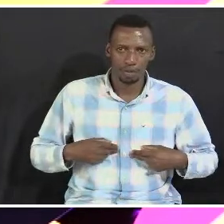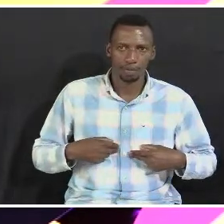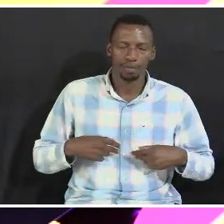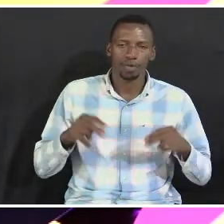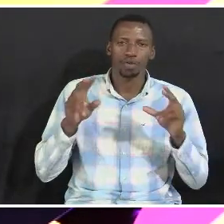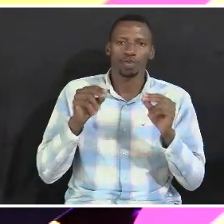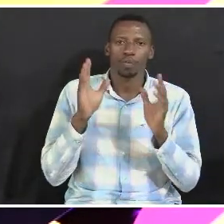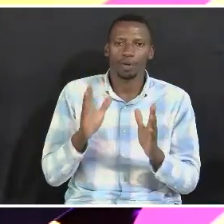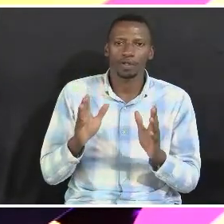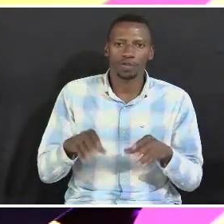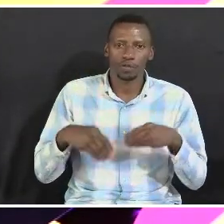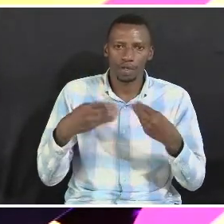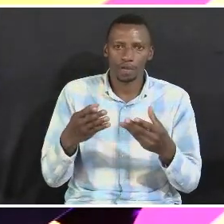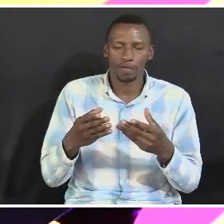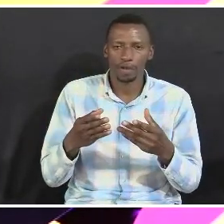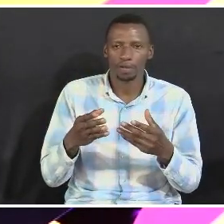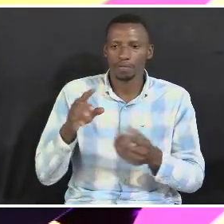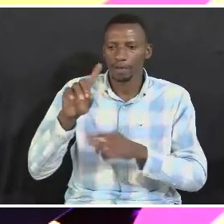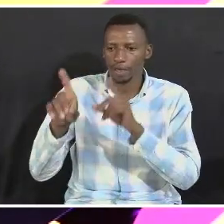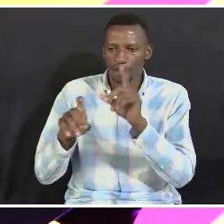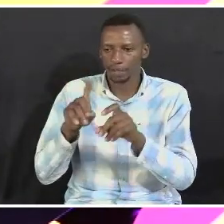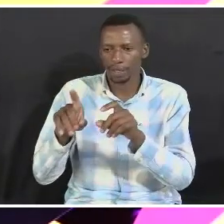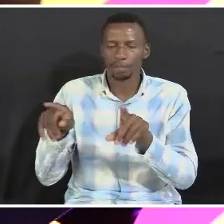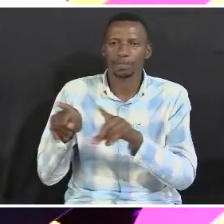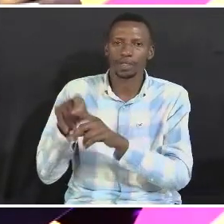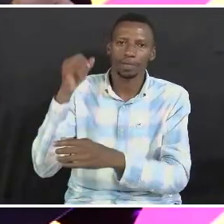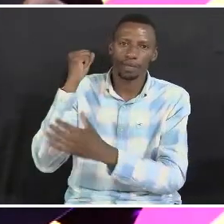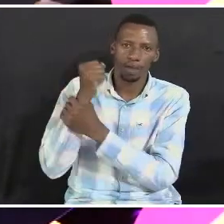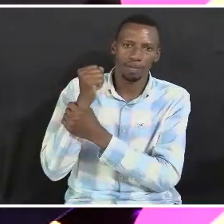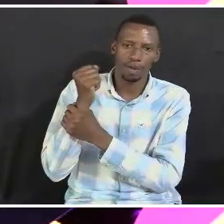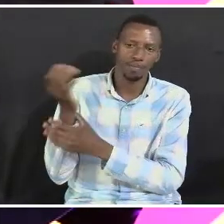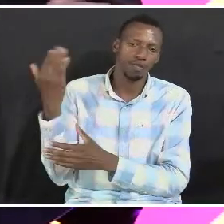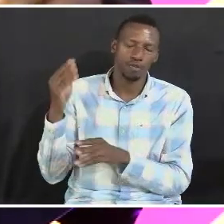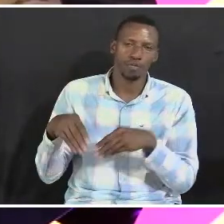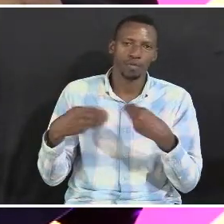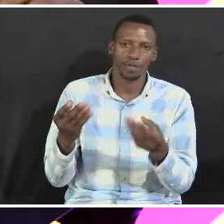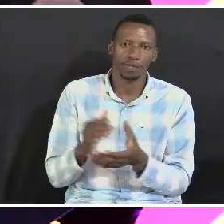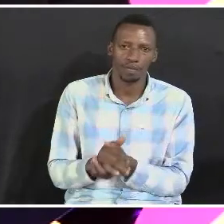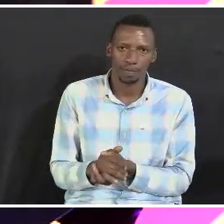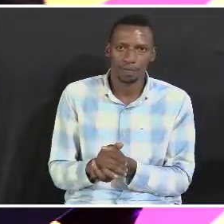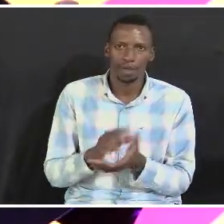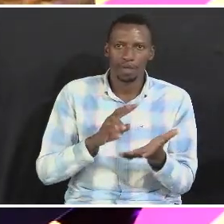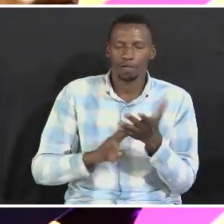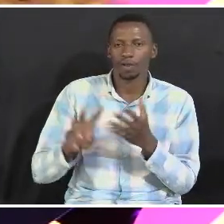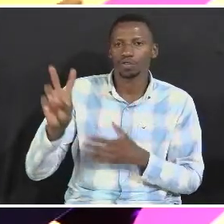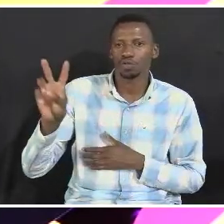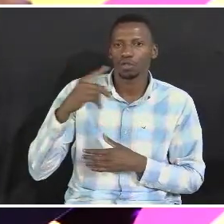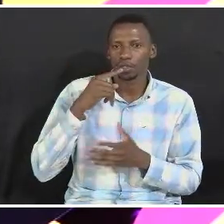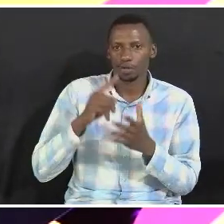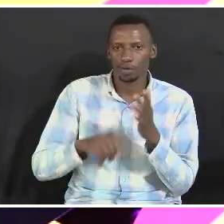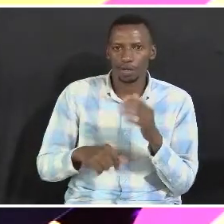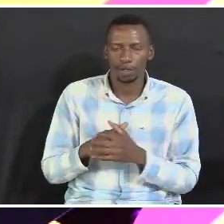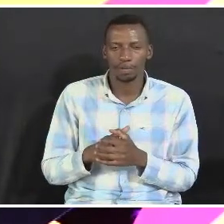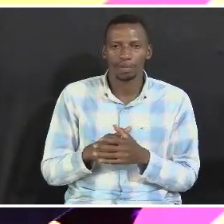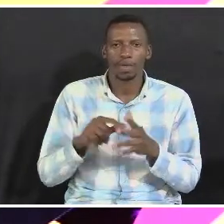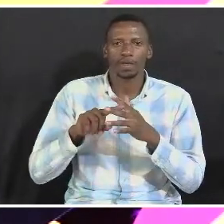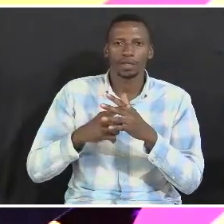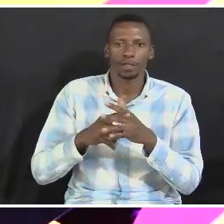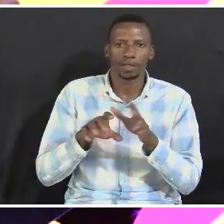test like the one Abraham was given. Verse 2 says, Genesis